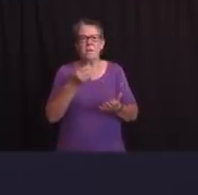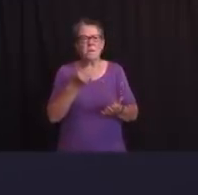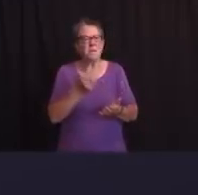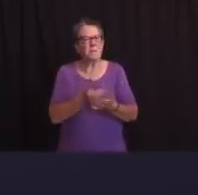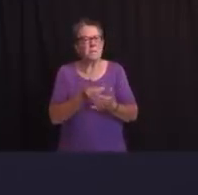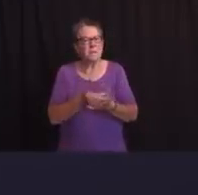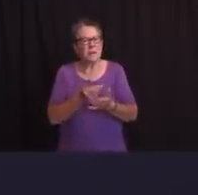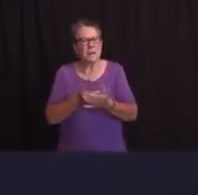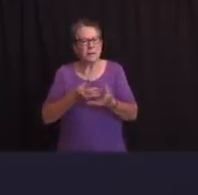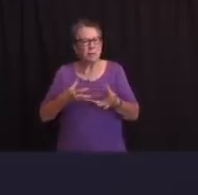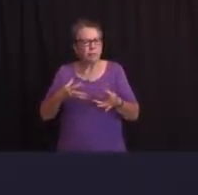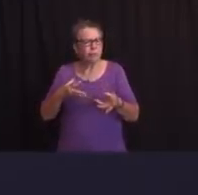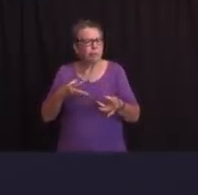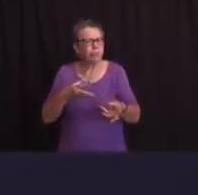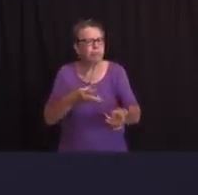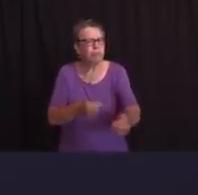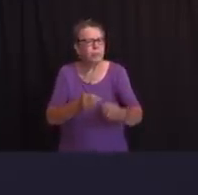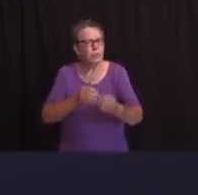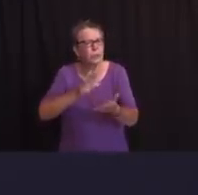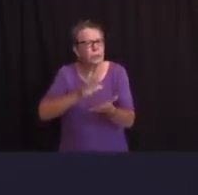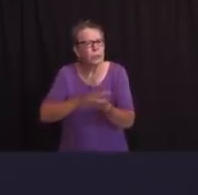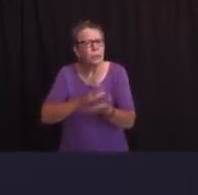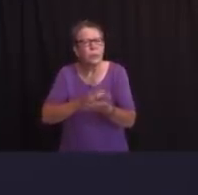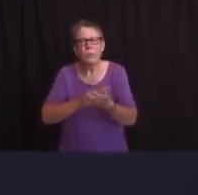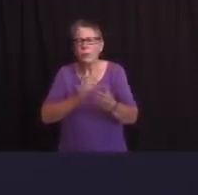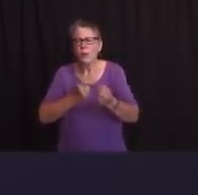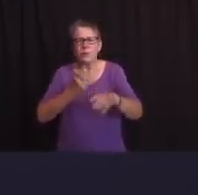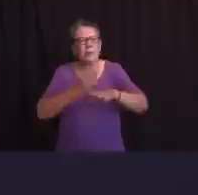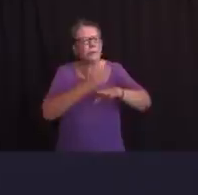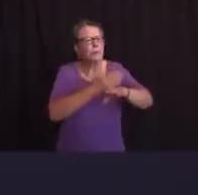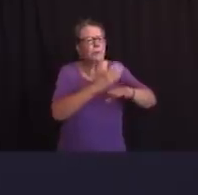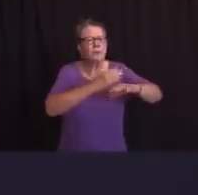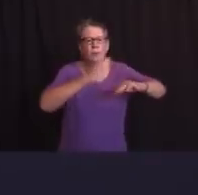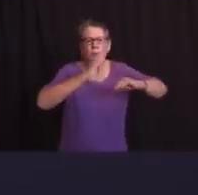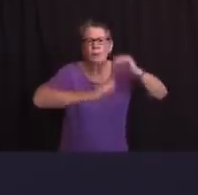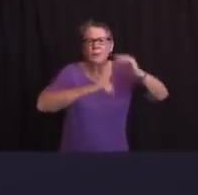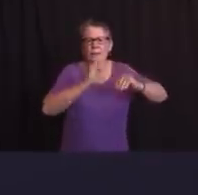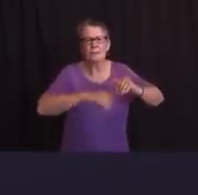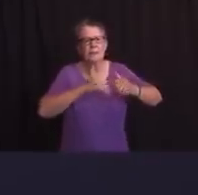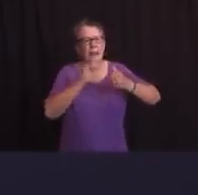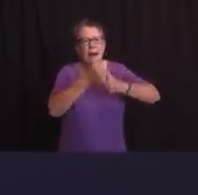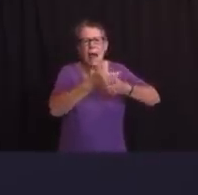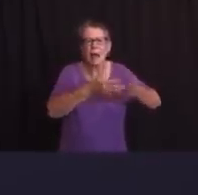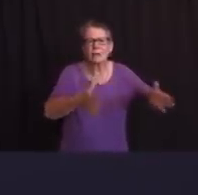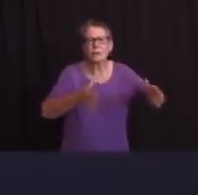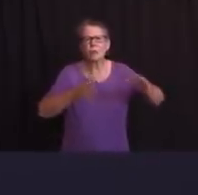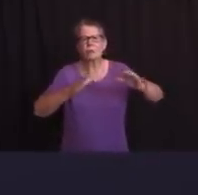We have a significant chunk in the debt avoidance bucket in our budget for school